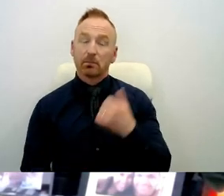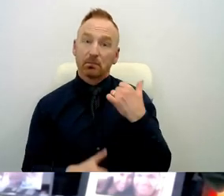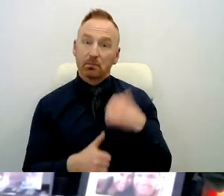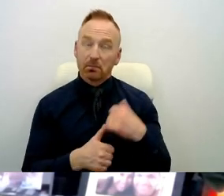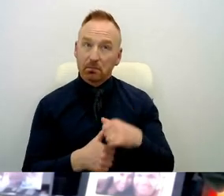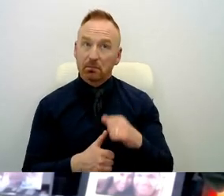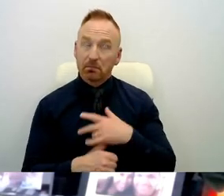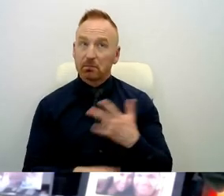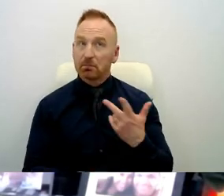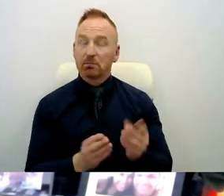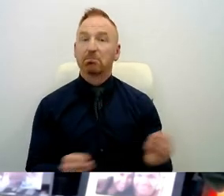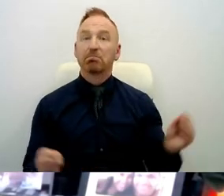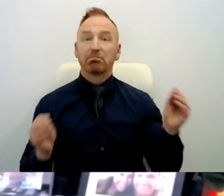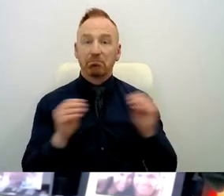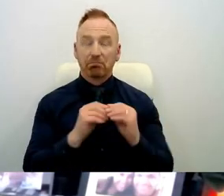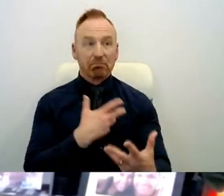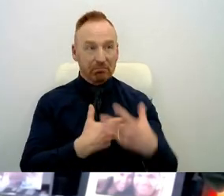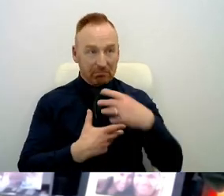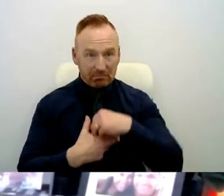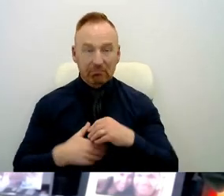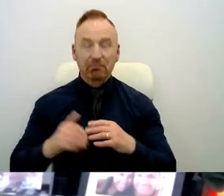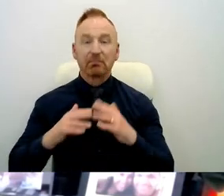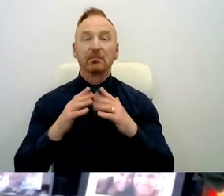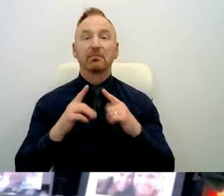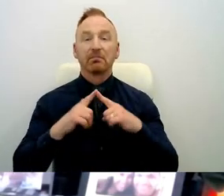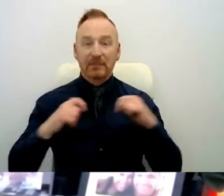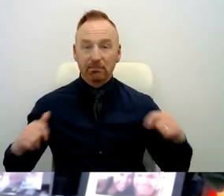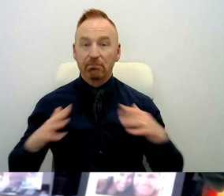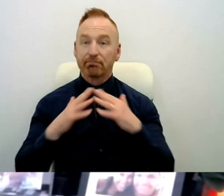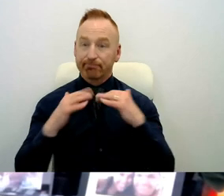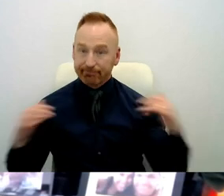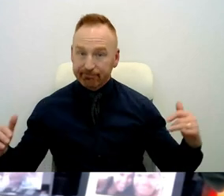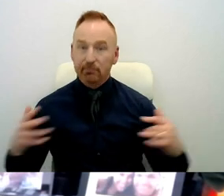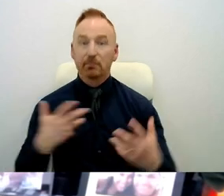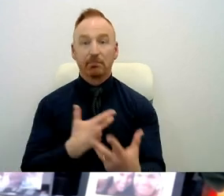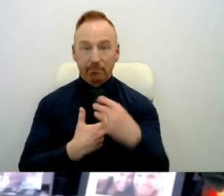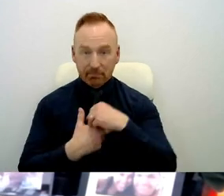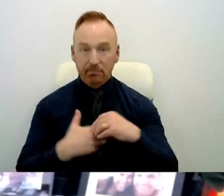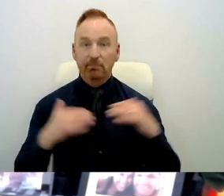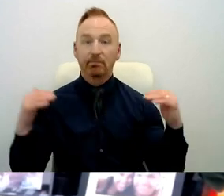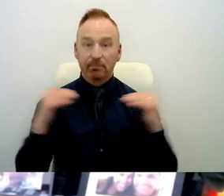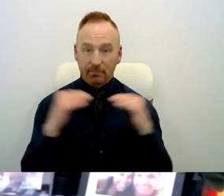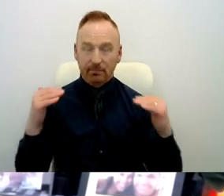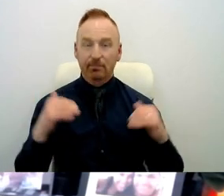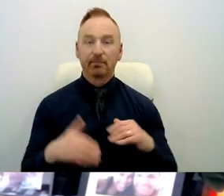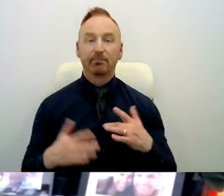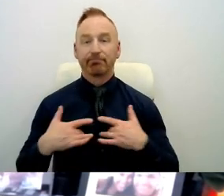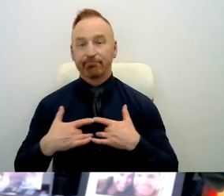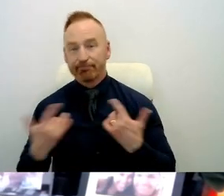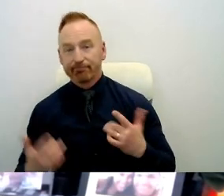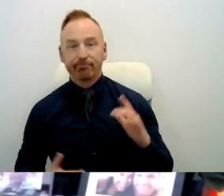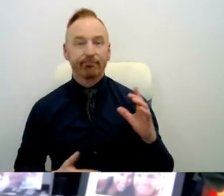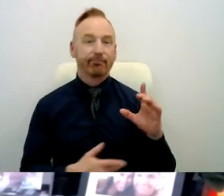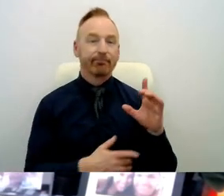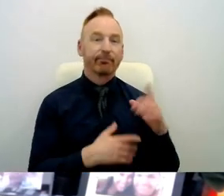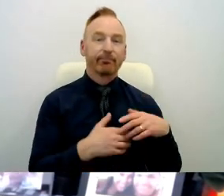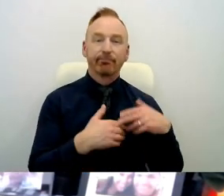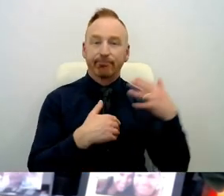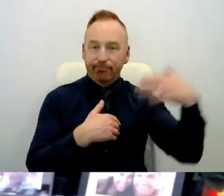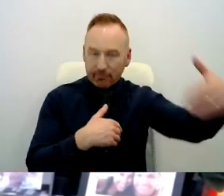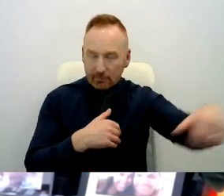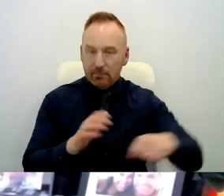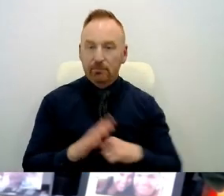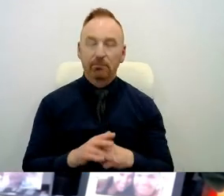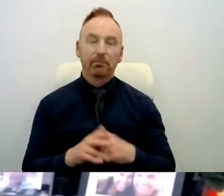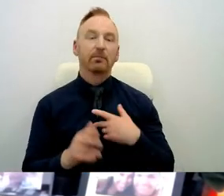more important equity, diversity, and inclusion dates and events. So I'm going to ask everyone to look for those sessions to be added in the